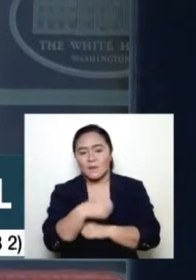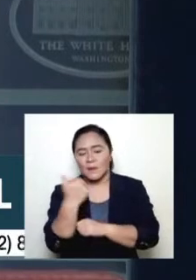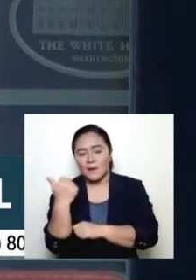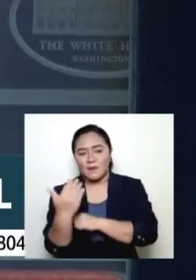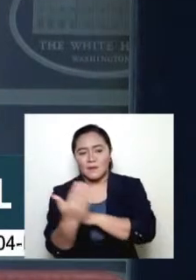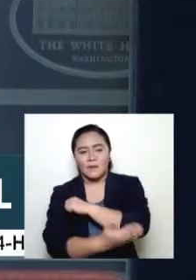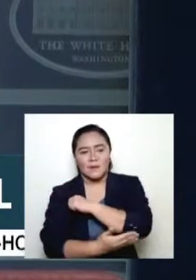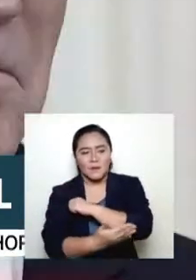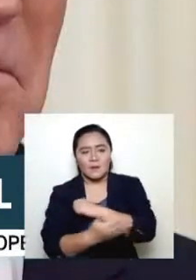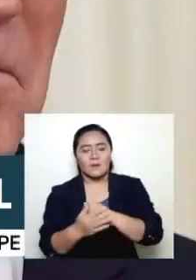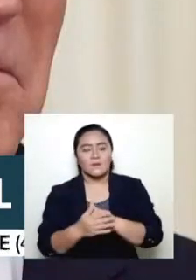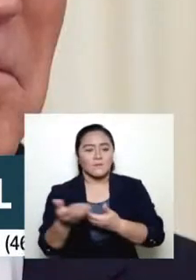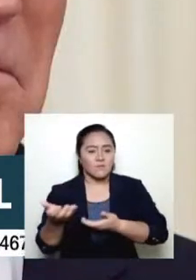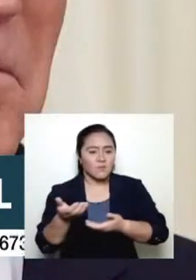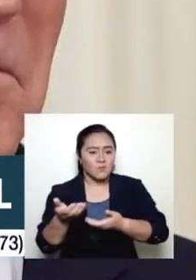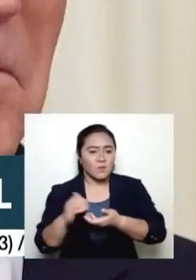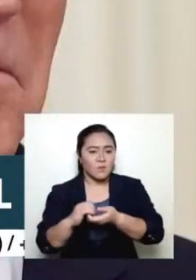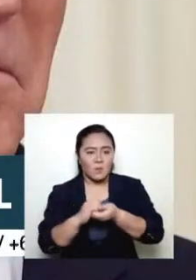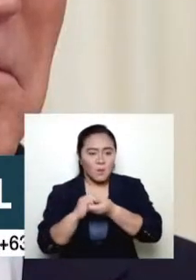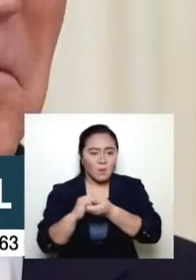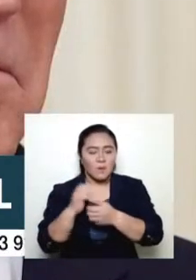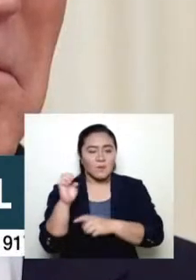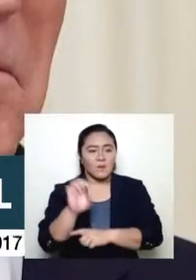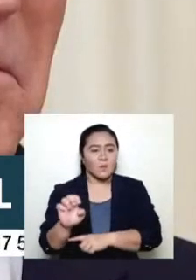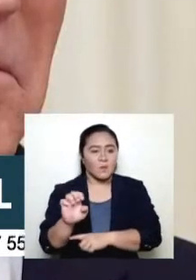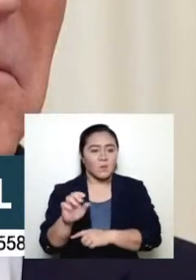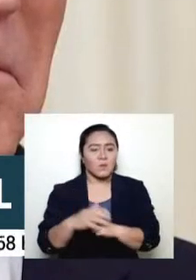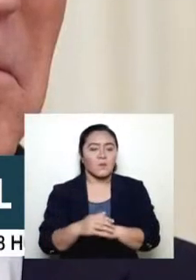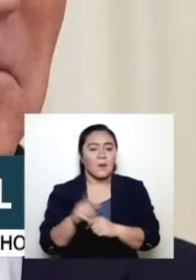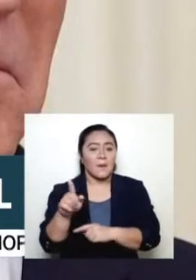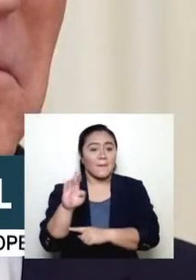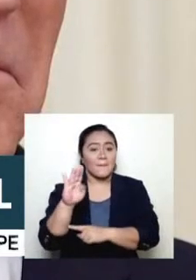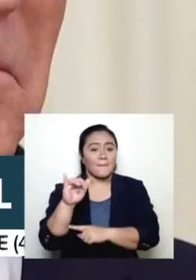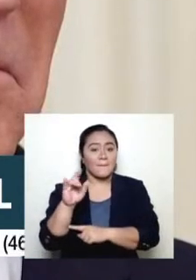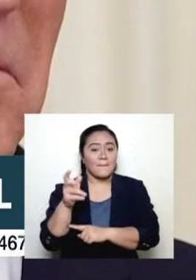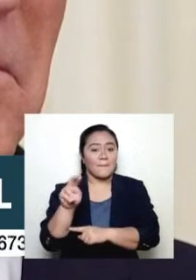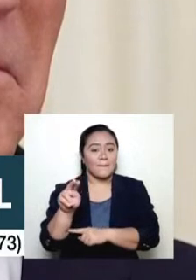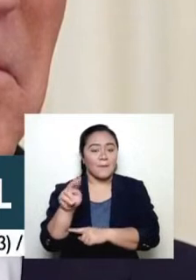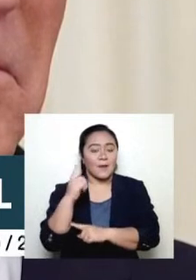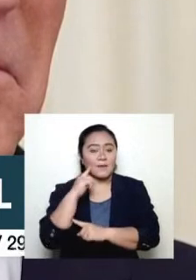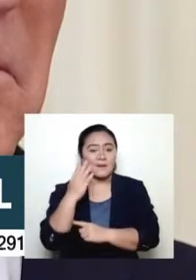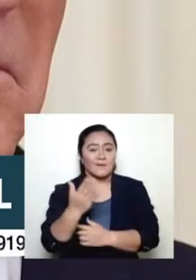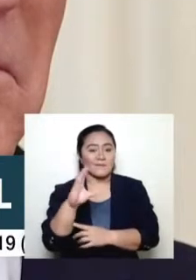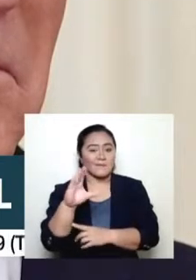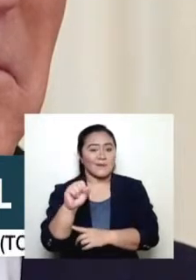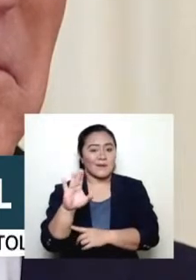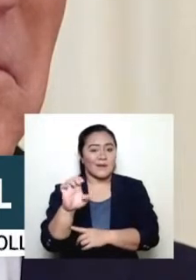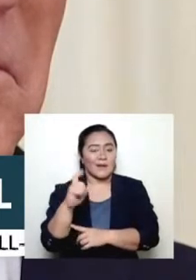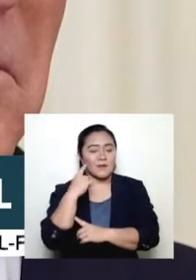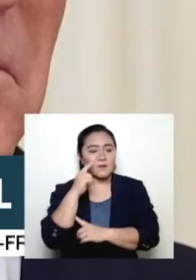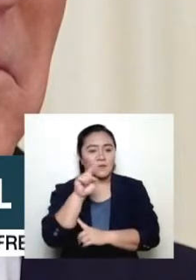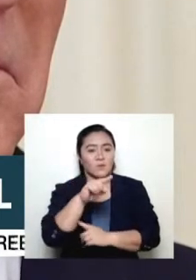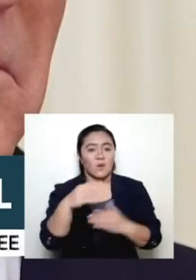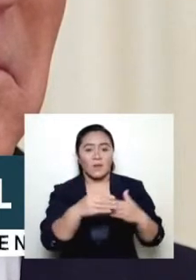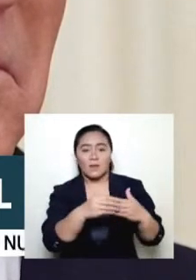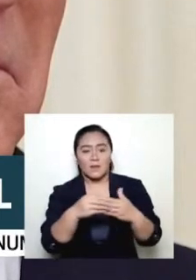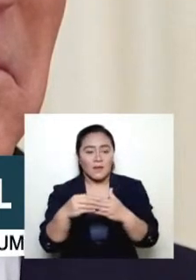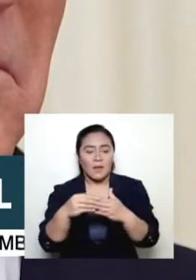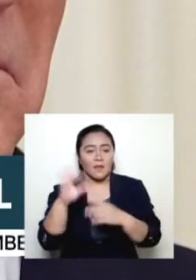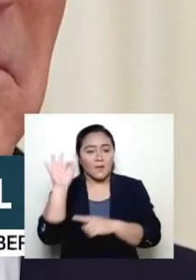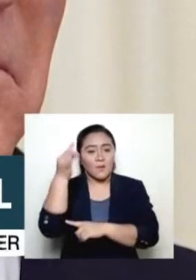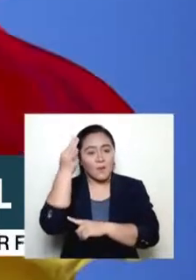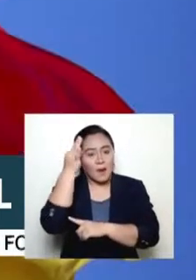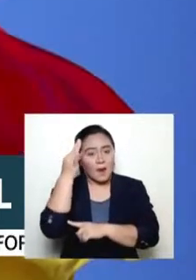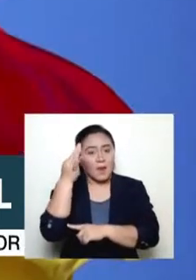and partners in Europe and around the world. President Joe Biden Monday tried to press his case in a video conference call with the leaders of France, Germany, and the